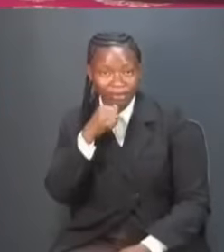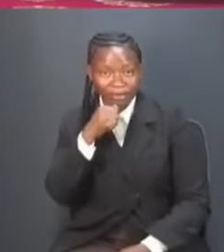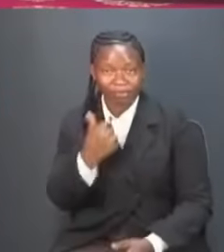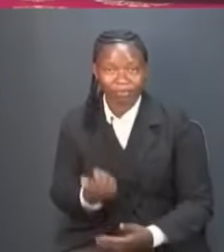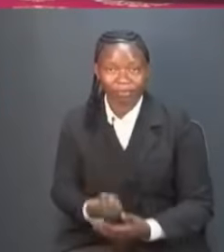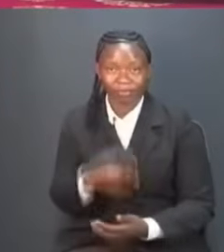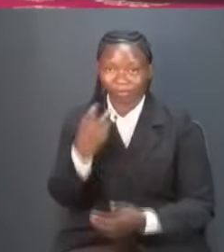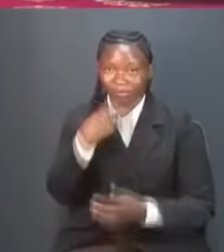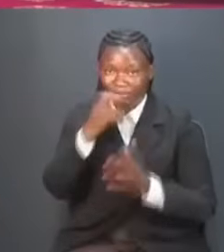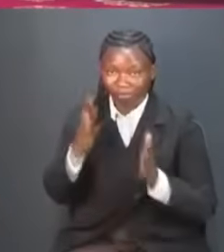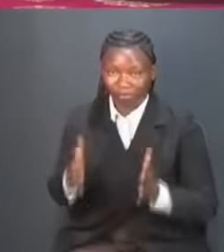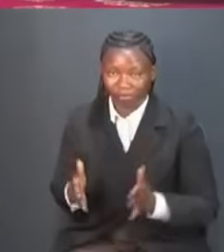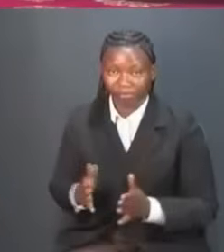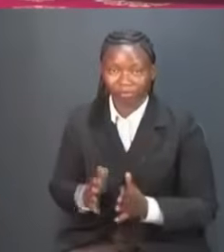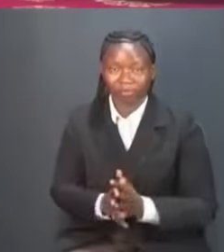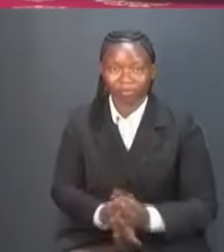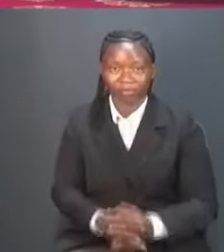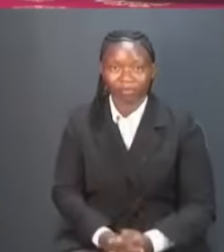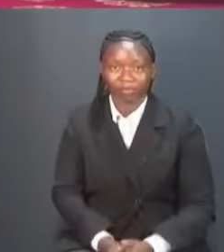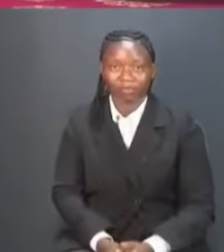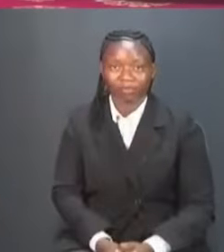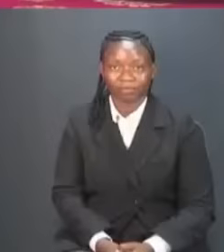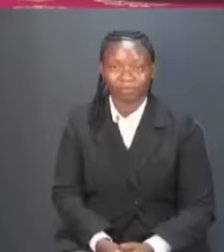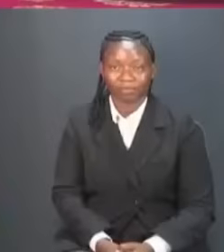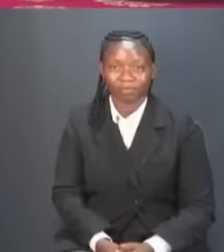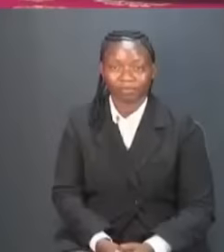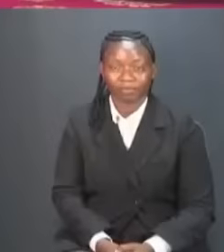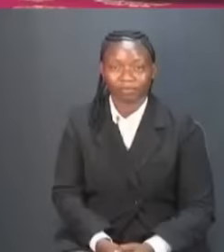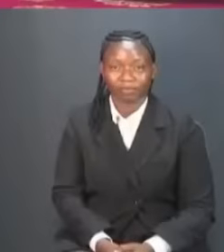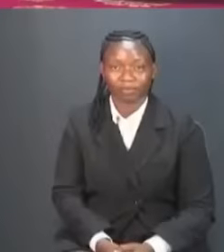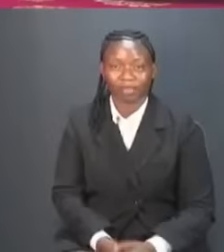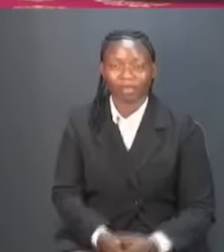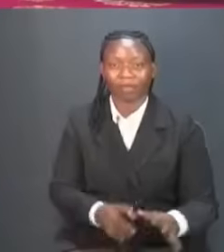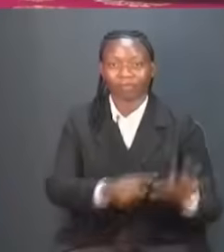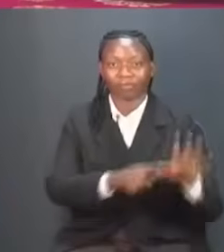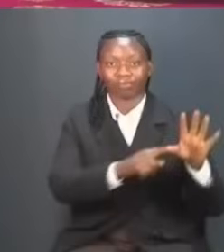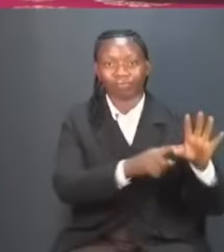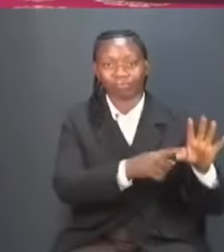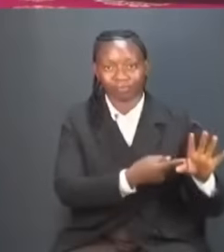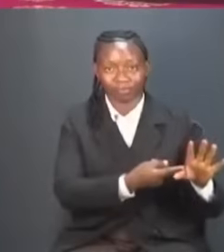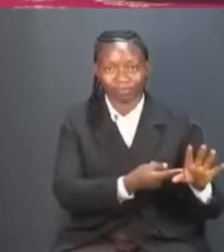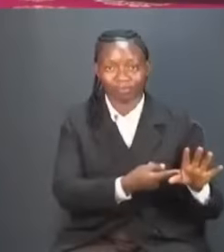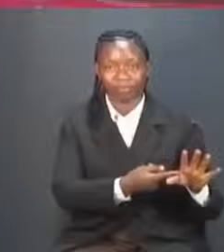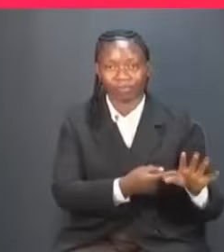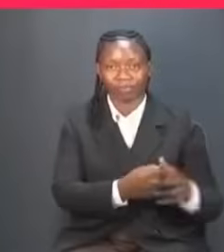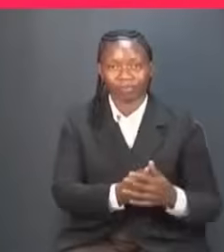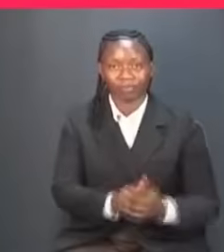Mr. Speaker, that is so. And so we will start from